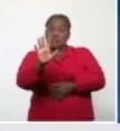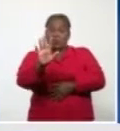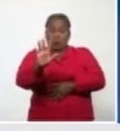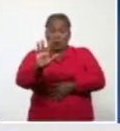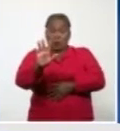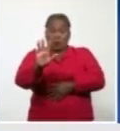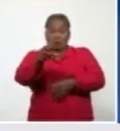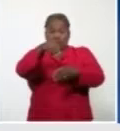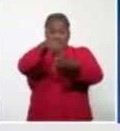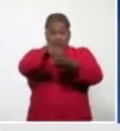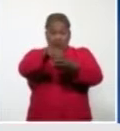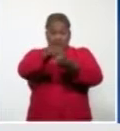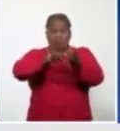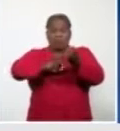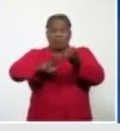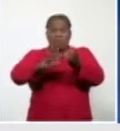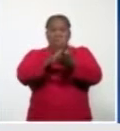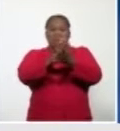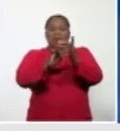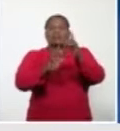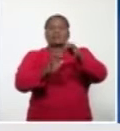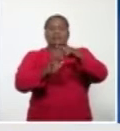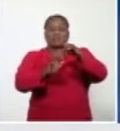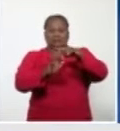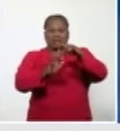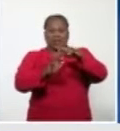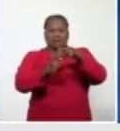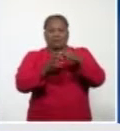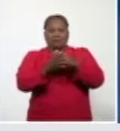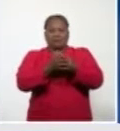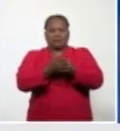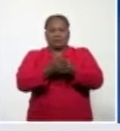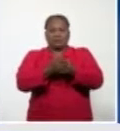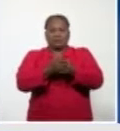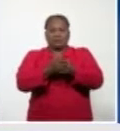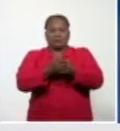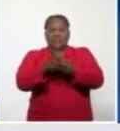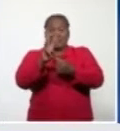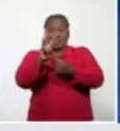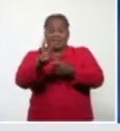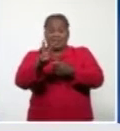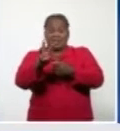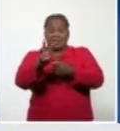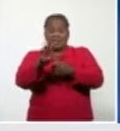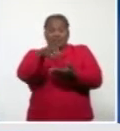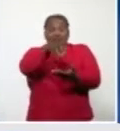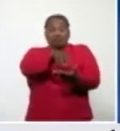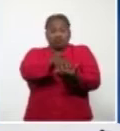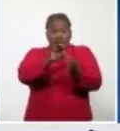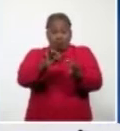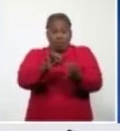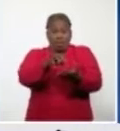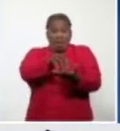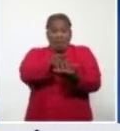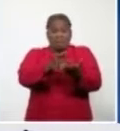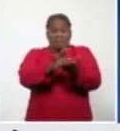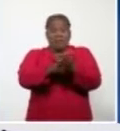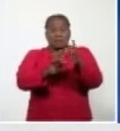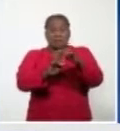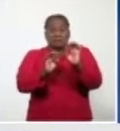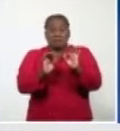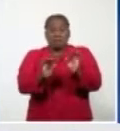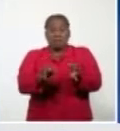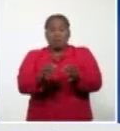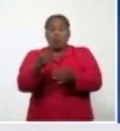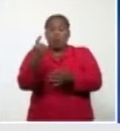the 13 cases confirmed yesterday come from the province of Matanzas. In this